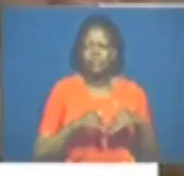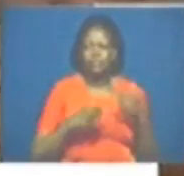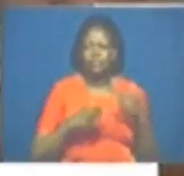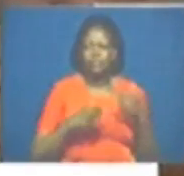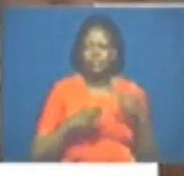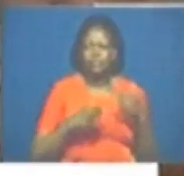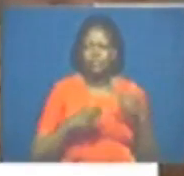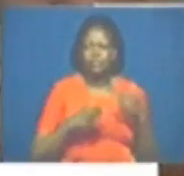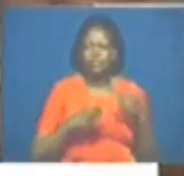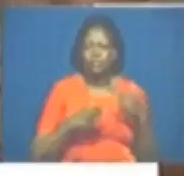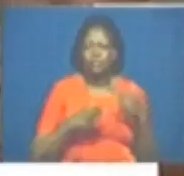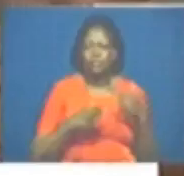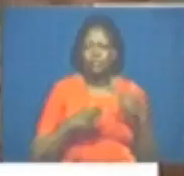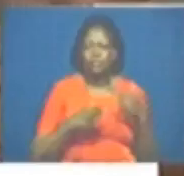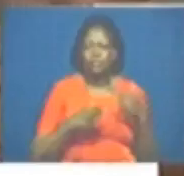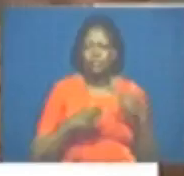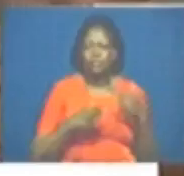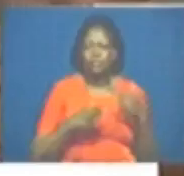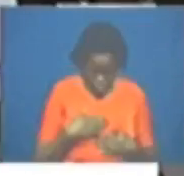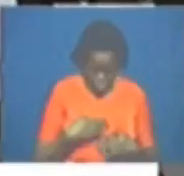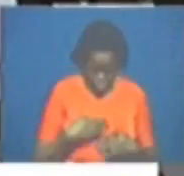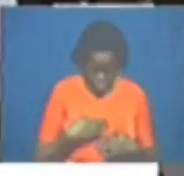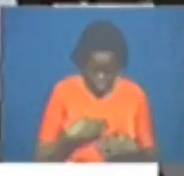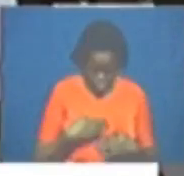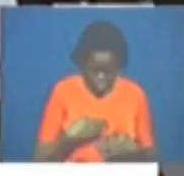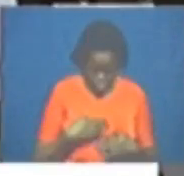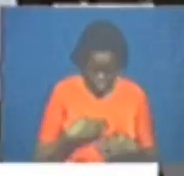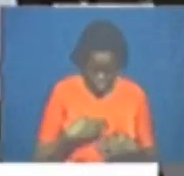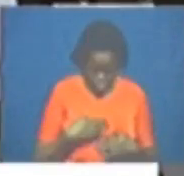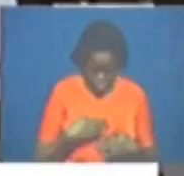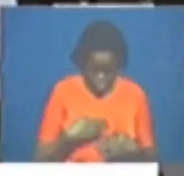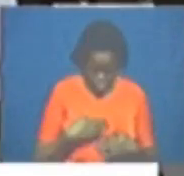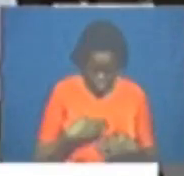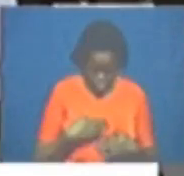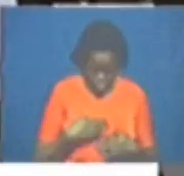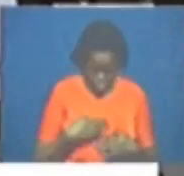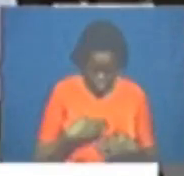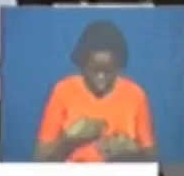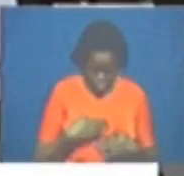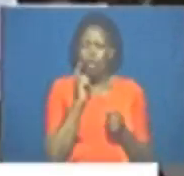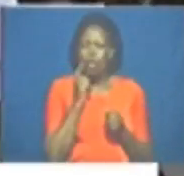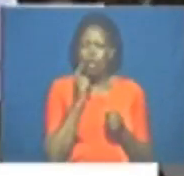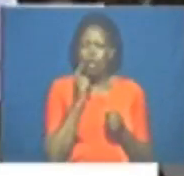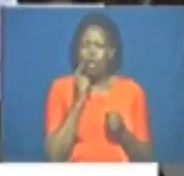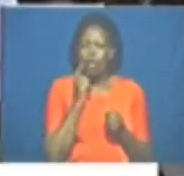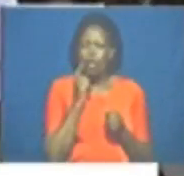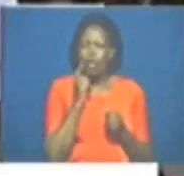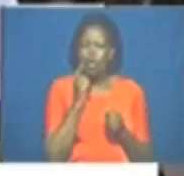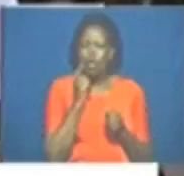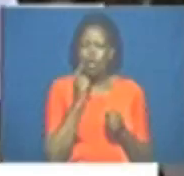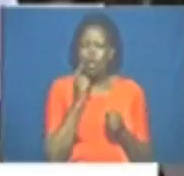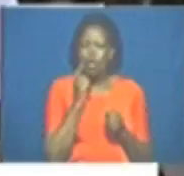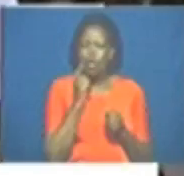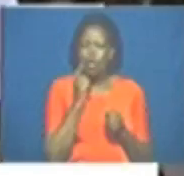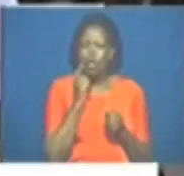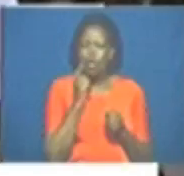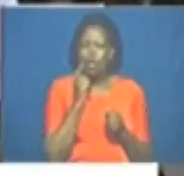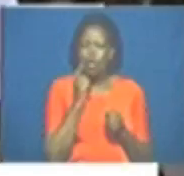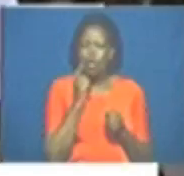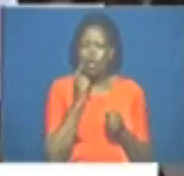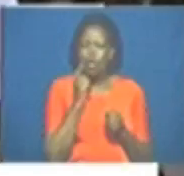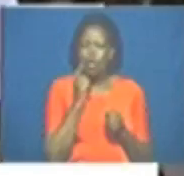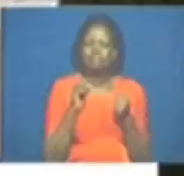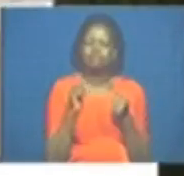Excellency the President opening tomorrow. The President will officially open the conference on Wednesday before Deputy President draws the curtain on the four-day